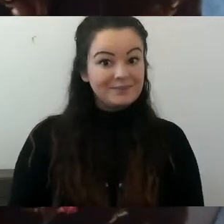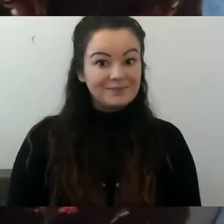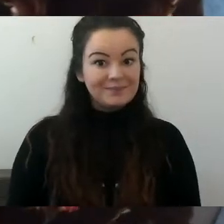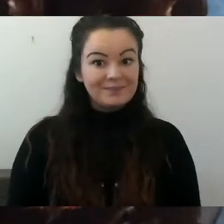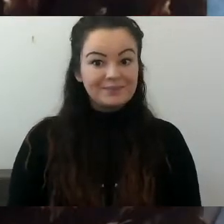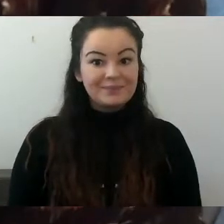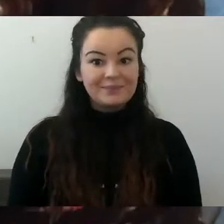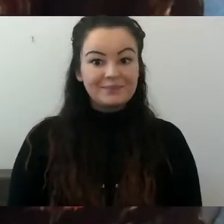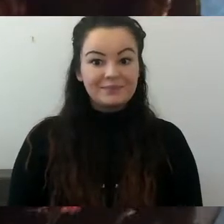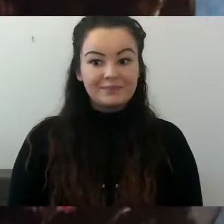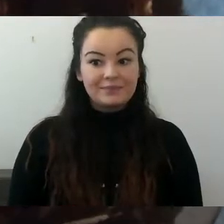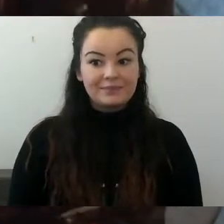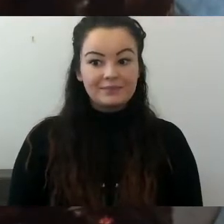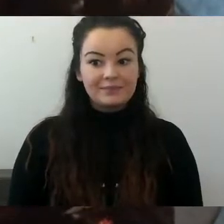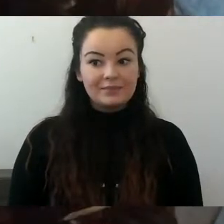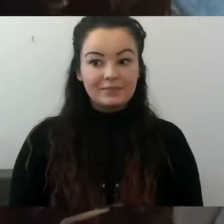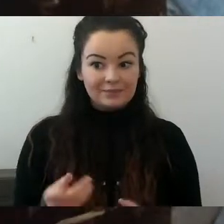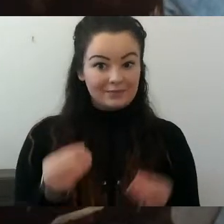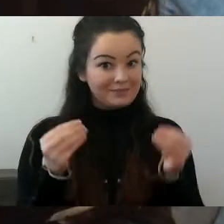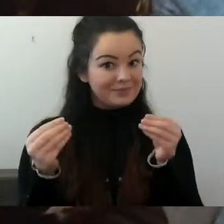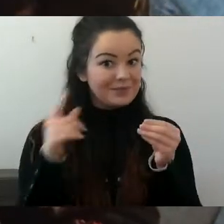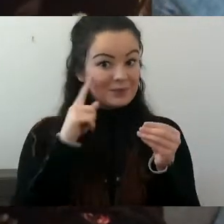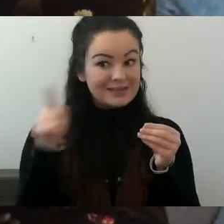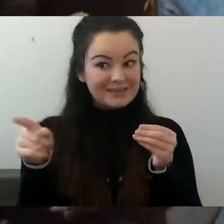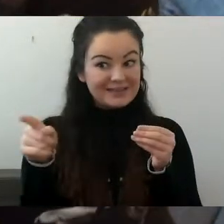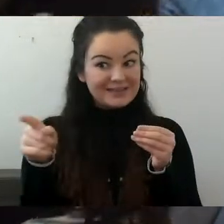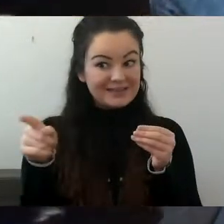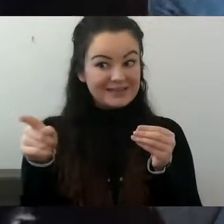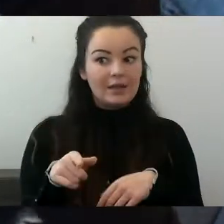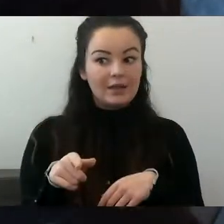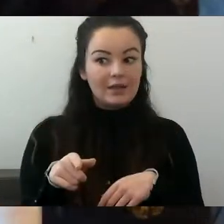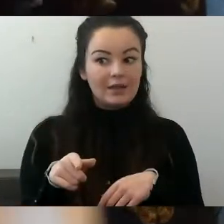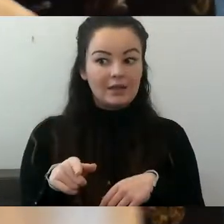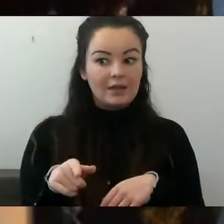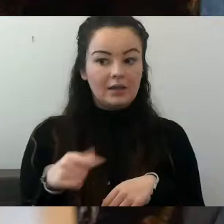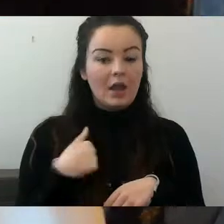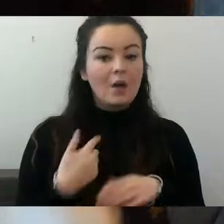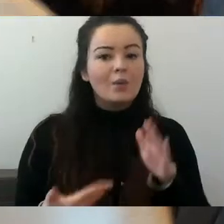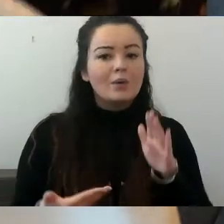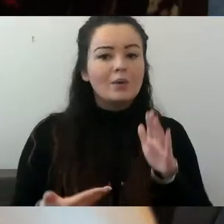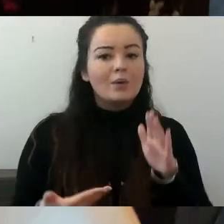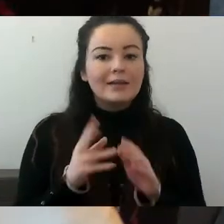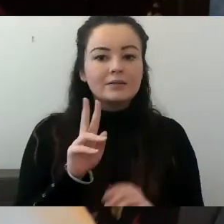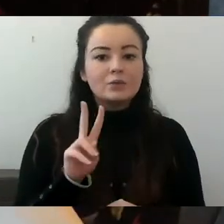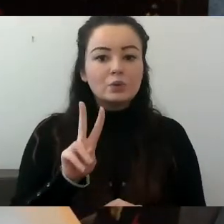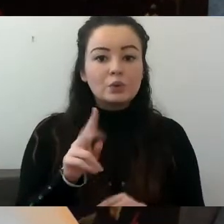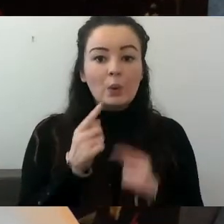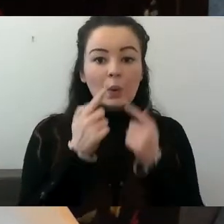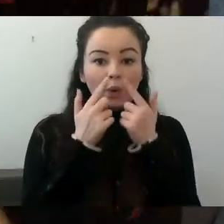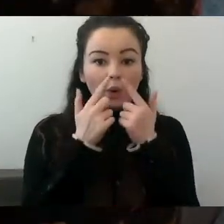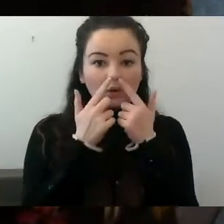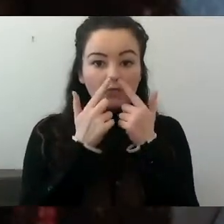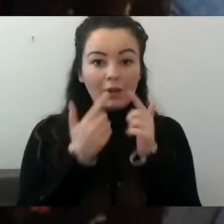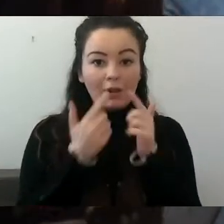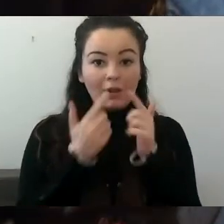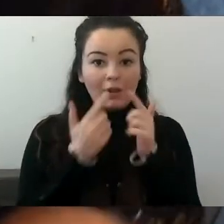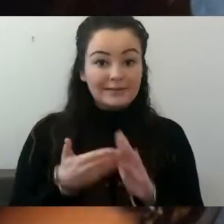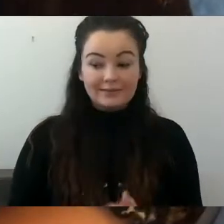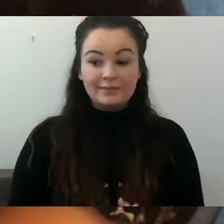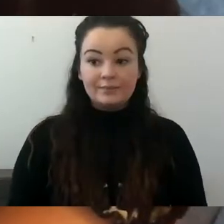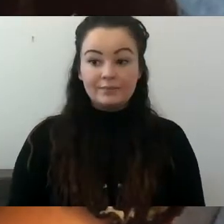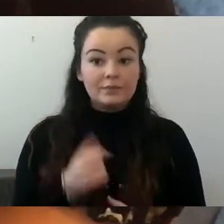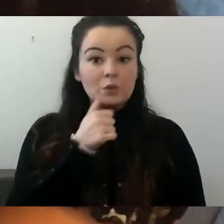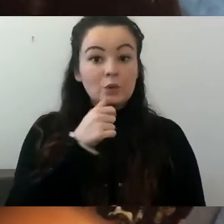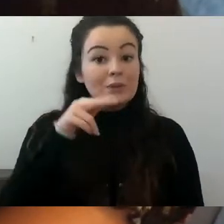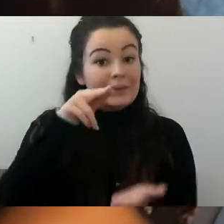Like this, press it down and remove it. I've got my nose. I'd quite like to put 2 nostrils